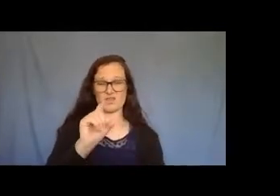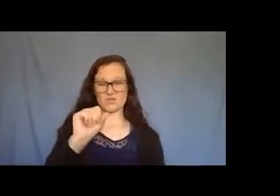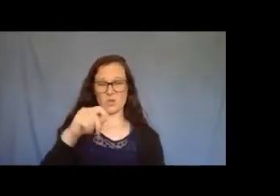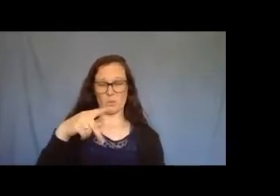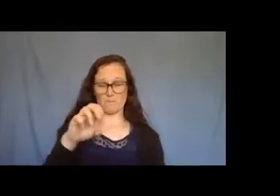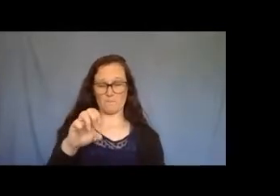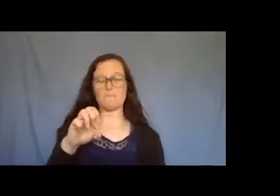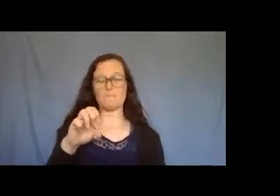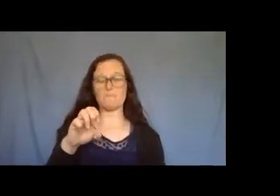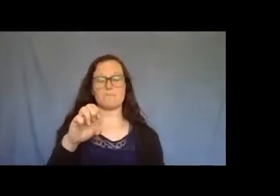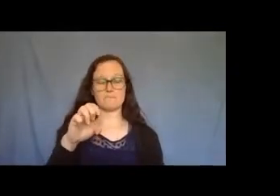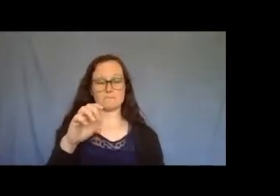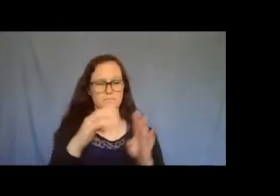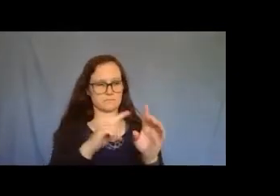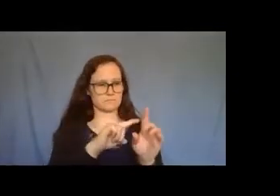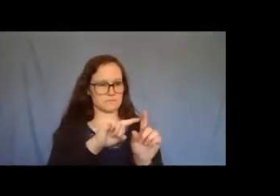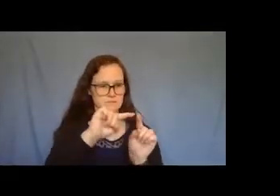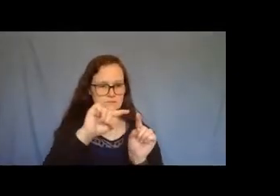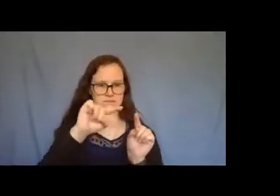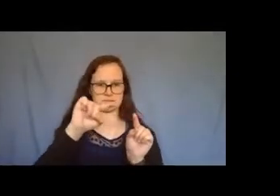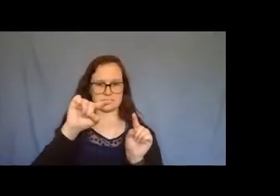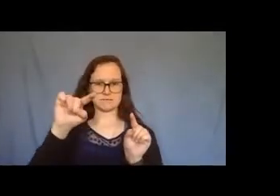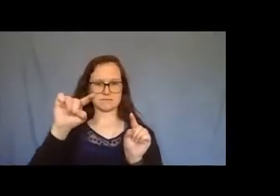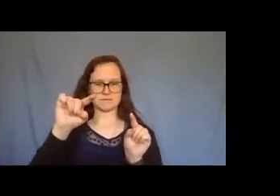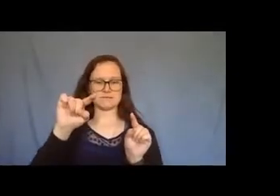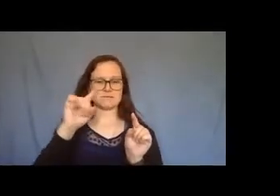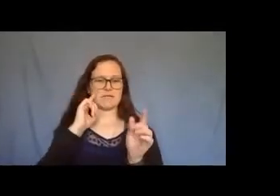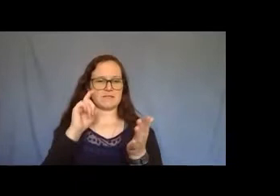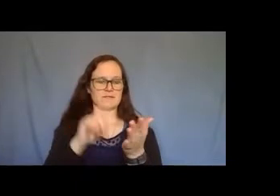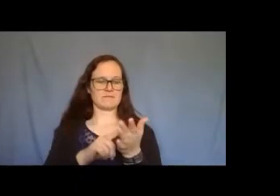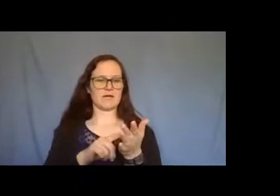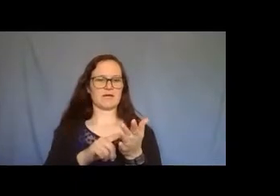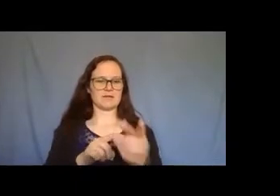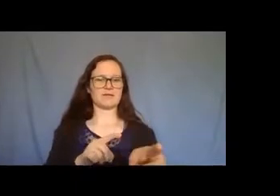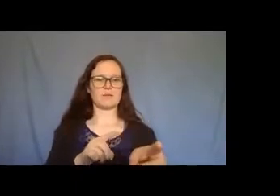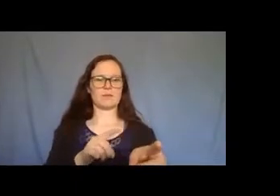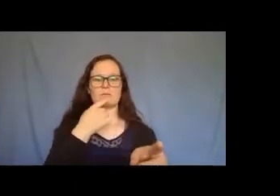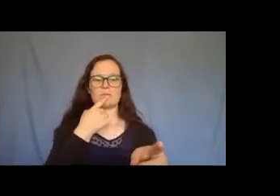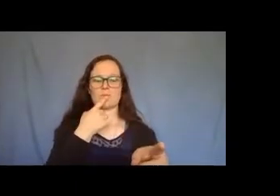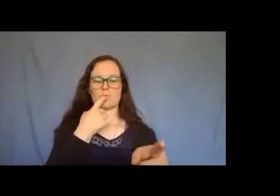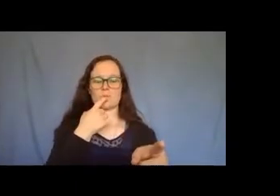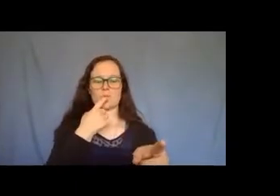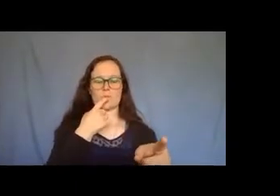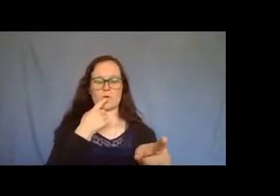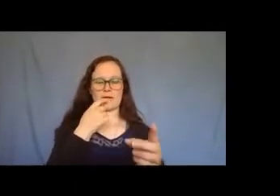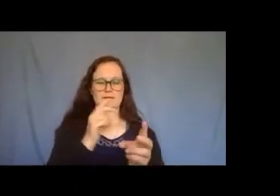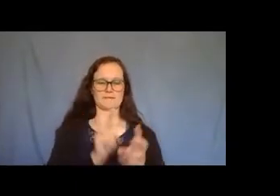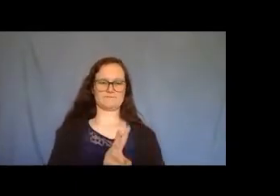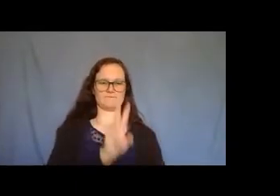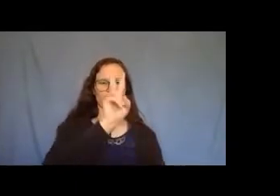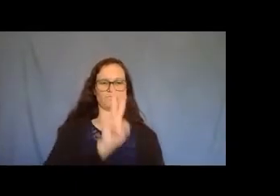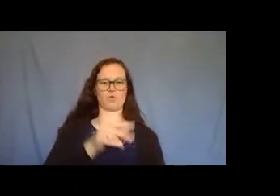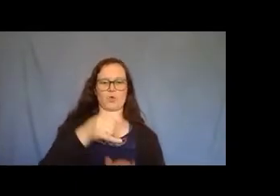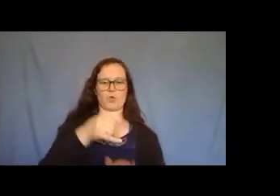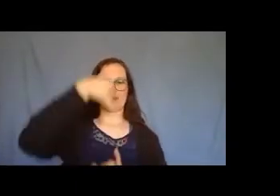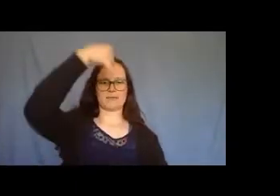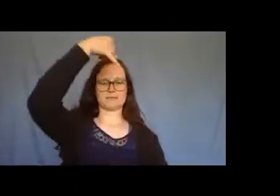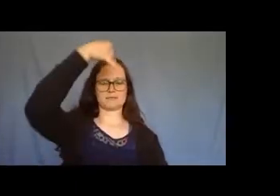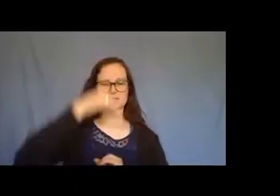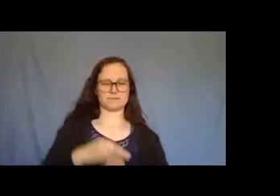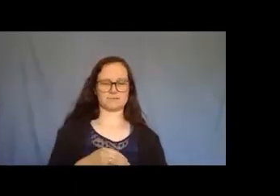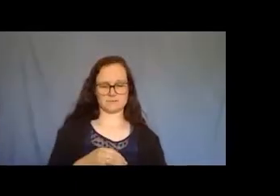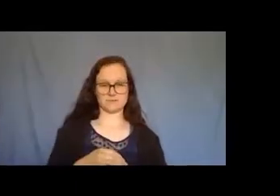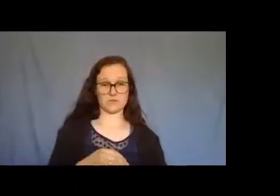And those are identified in this chart by the red vertical lines. Then those breaks in